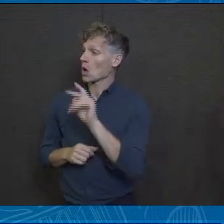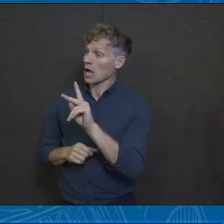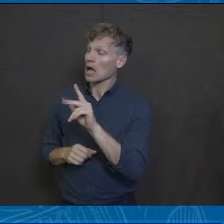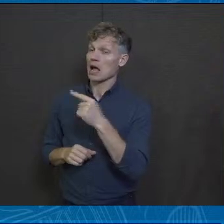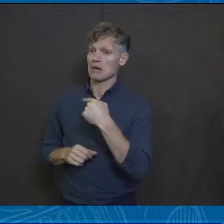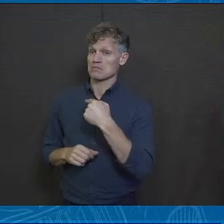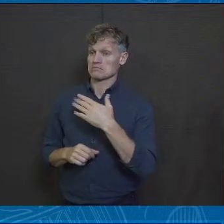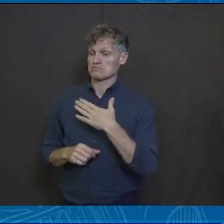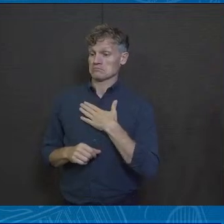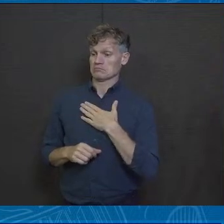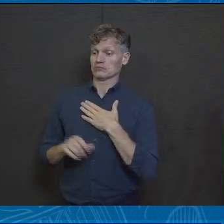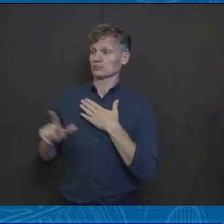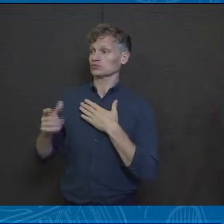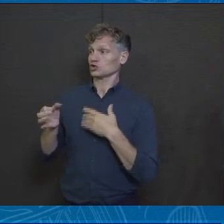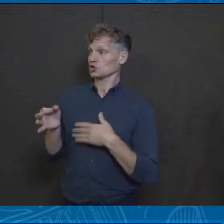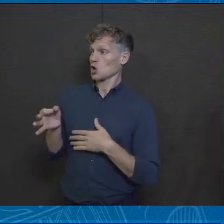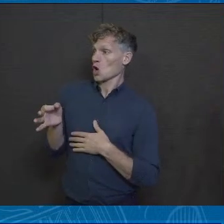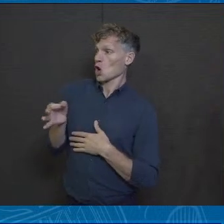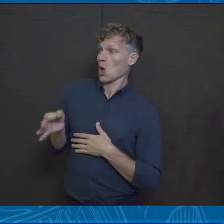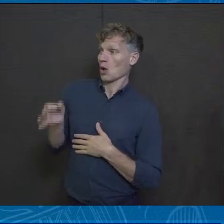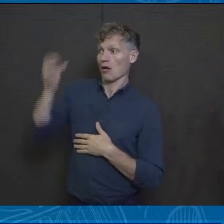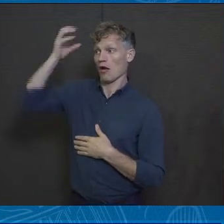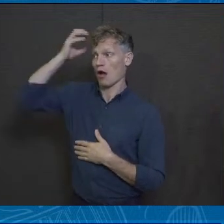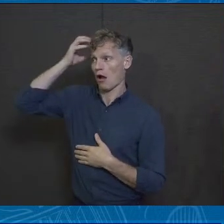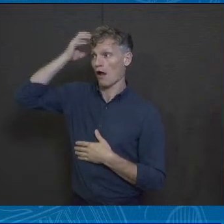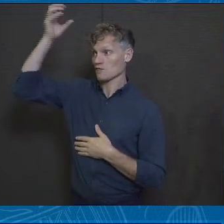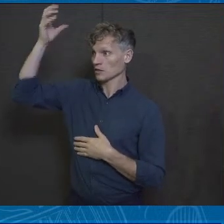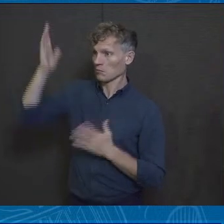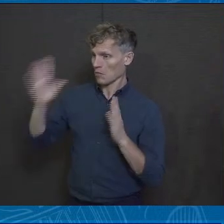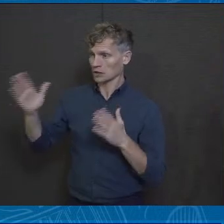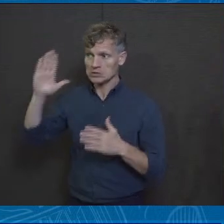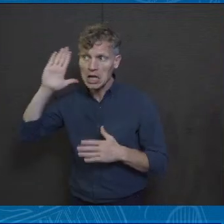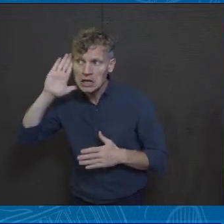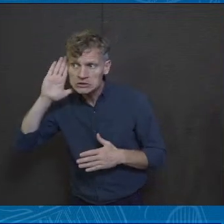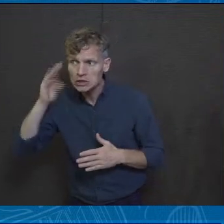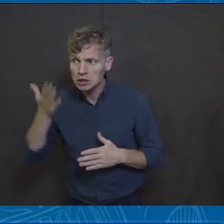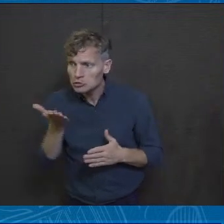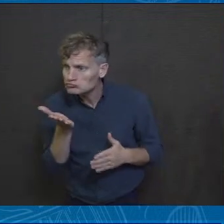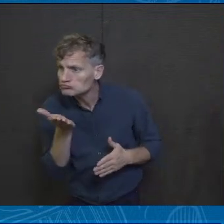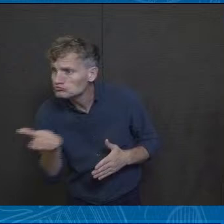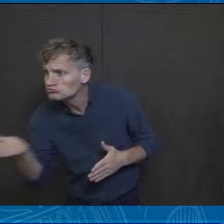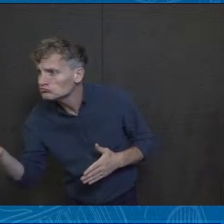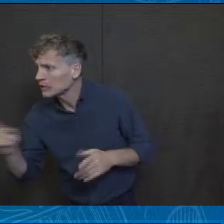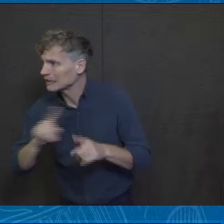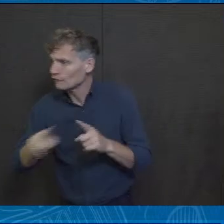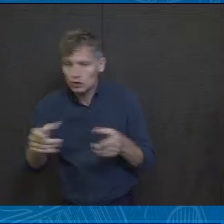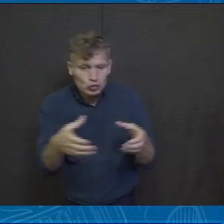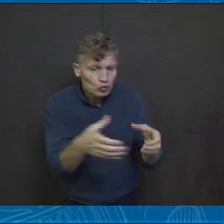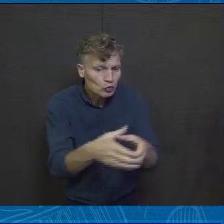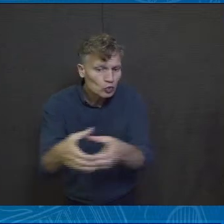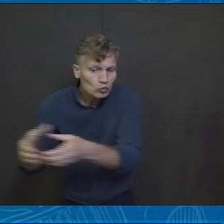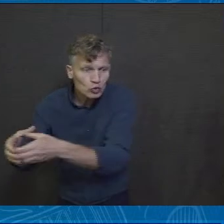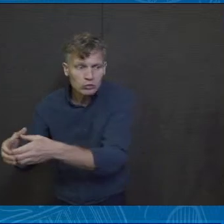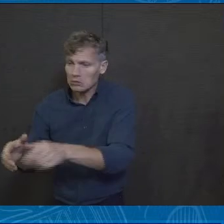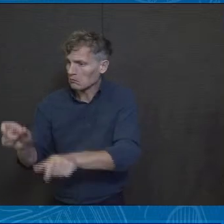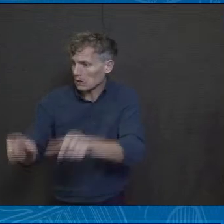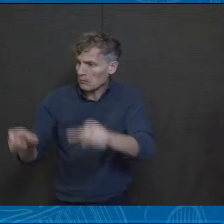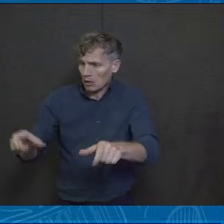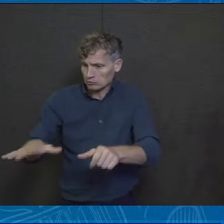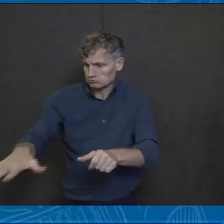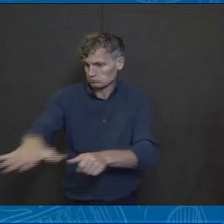listen to the residents and also to the community. Because before we